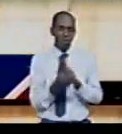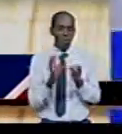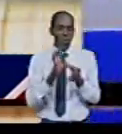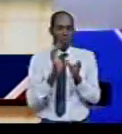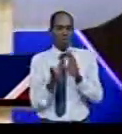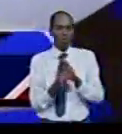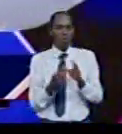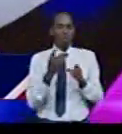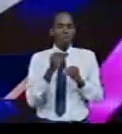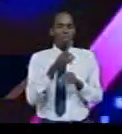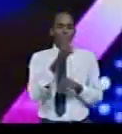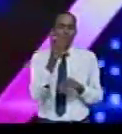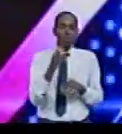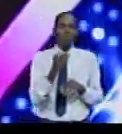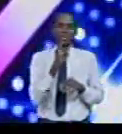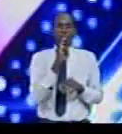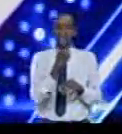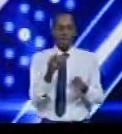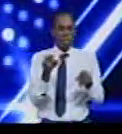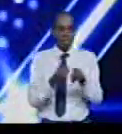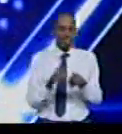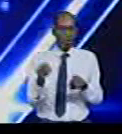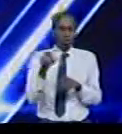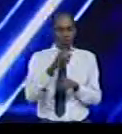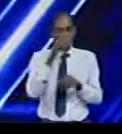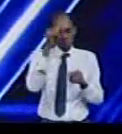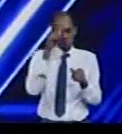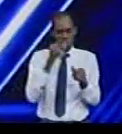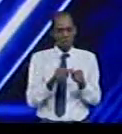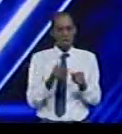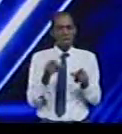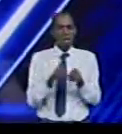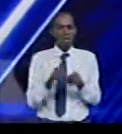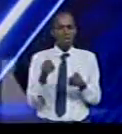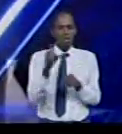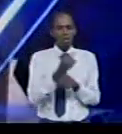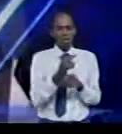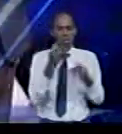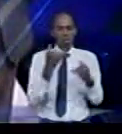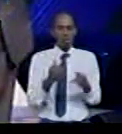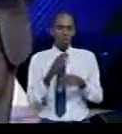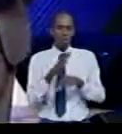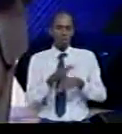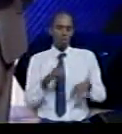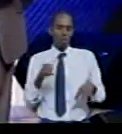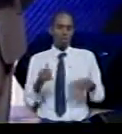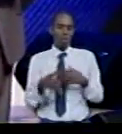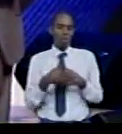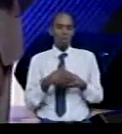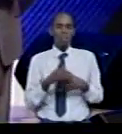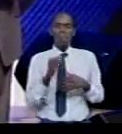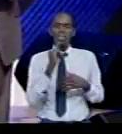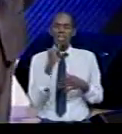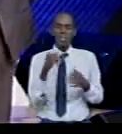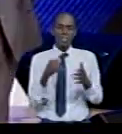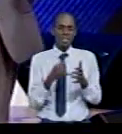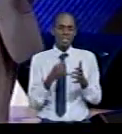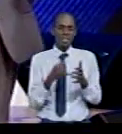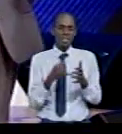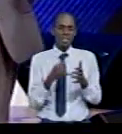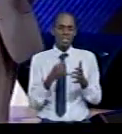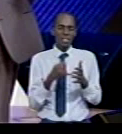question is, as you remember, as you recall, is it still like that today?